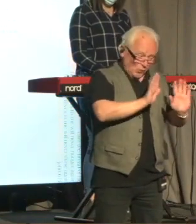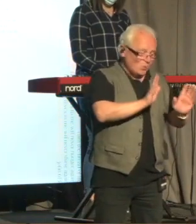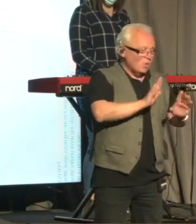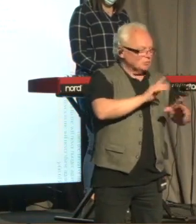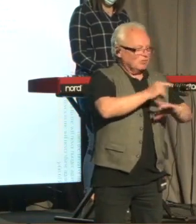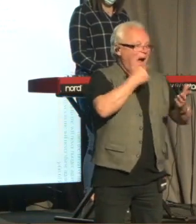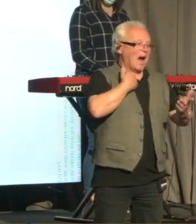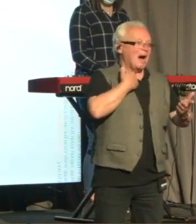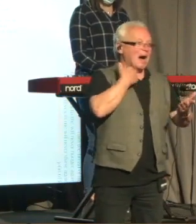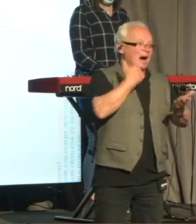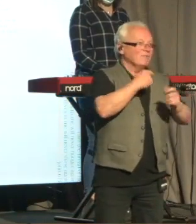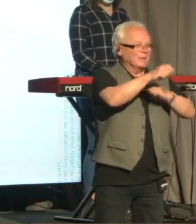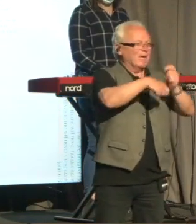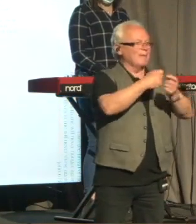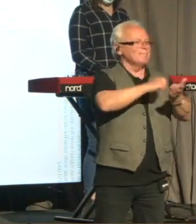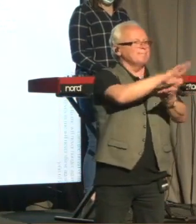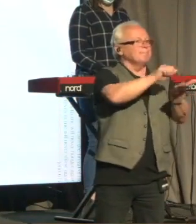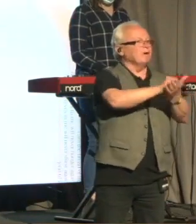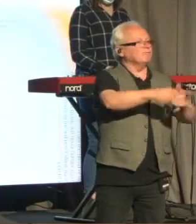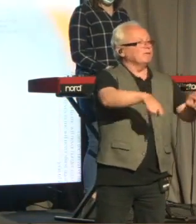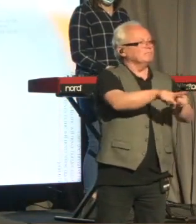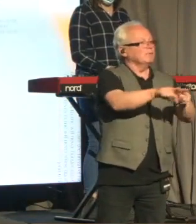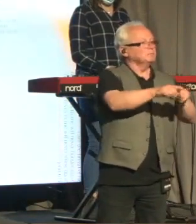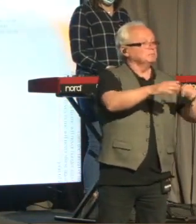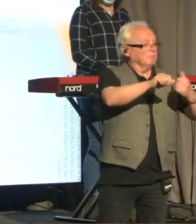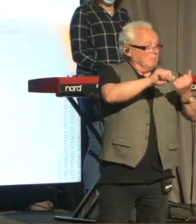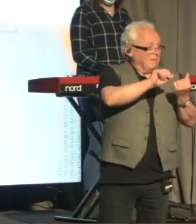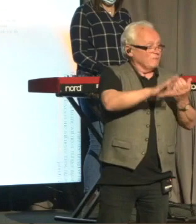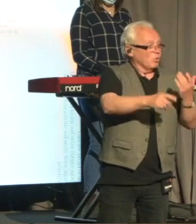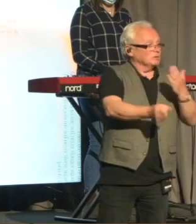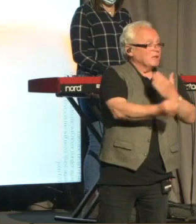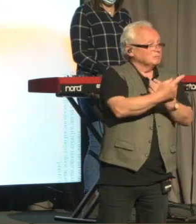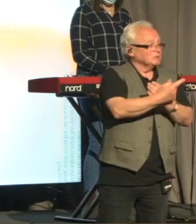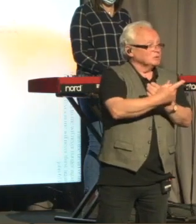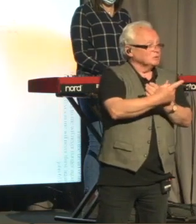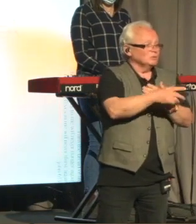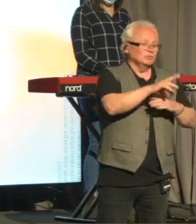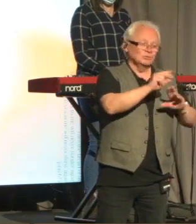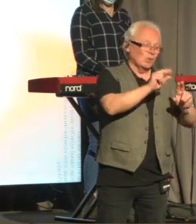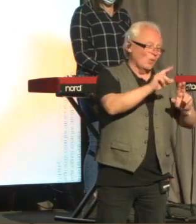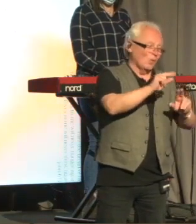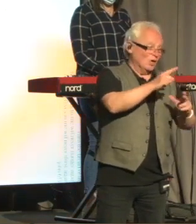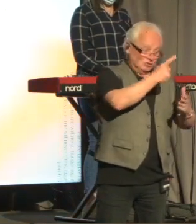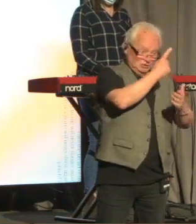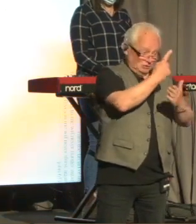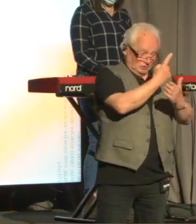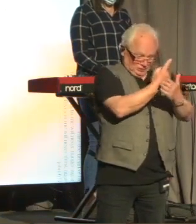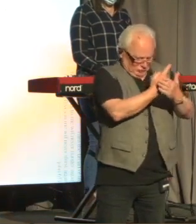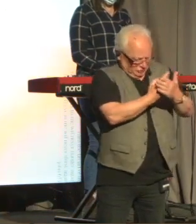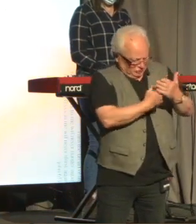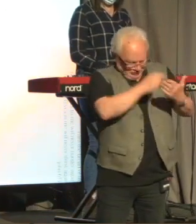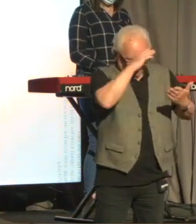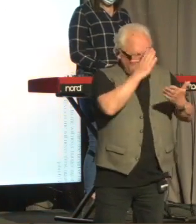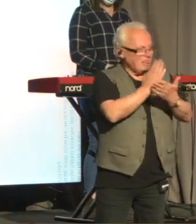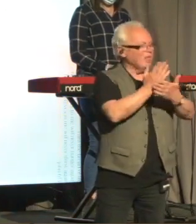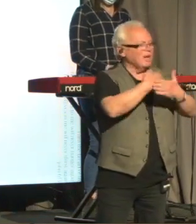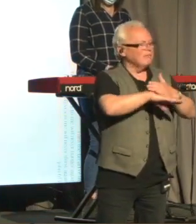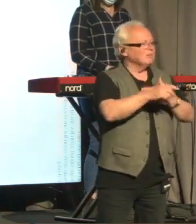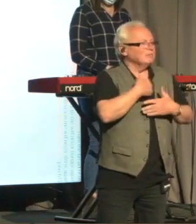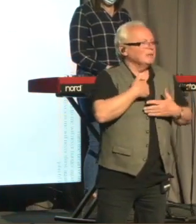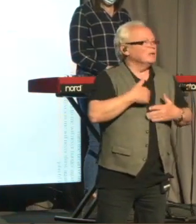be perfect and have all of your ducks in a row. He says, all you have to do is believe in me.